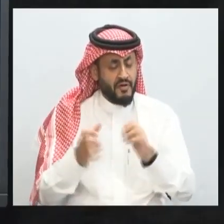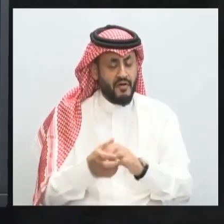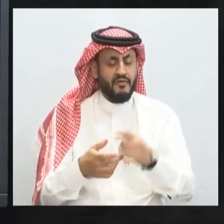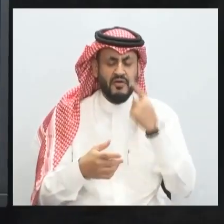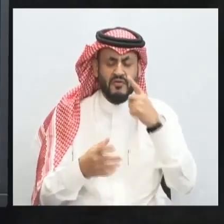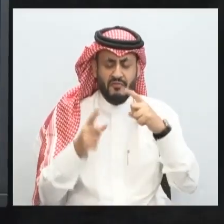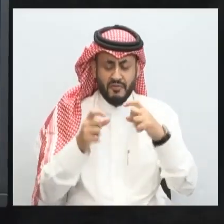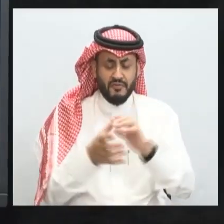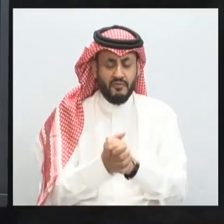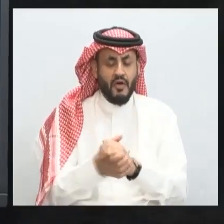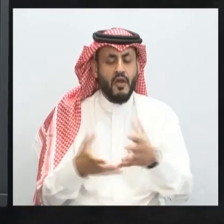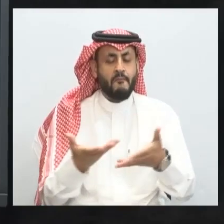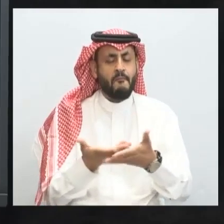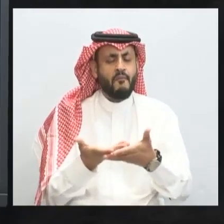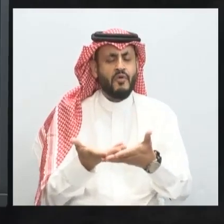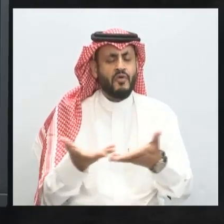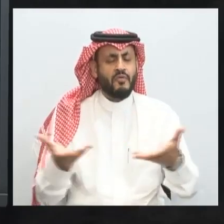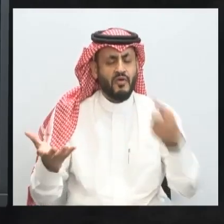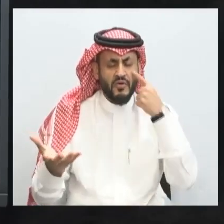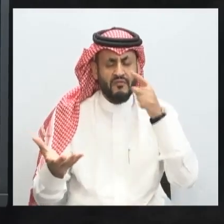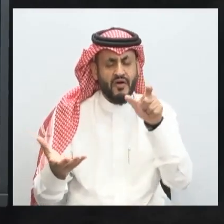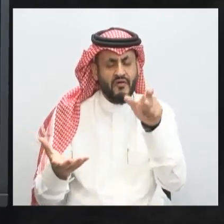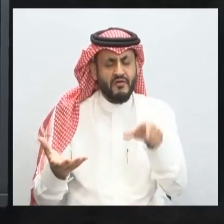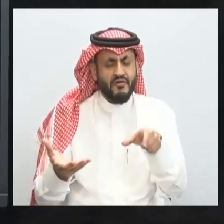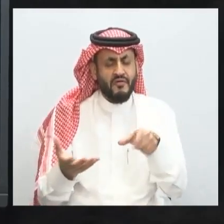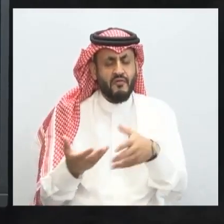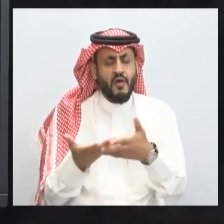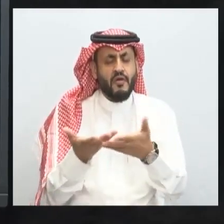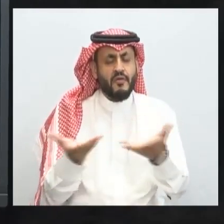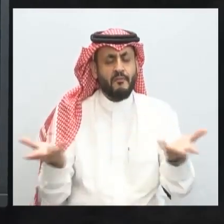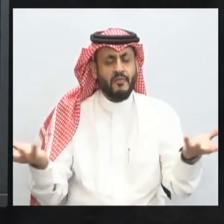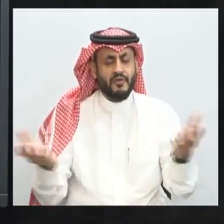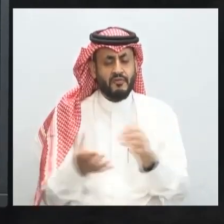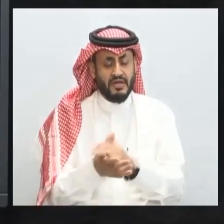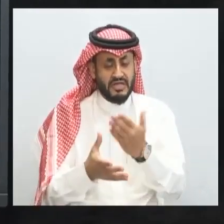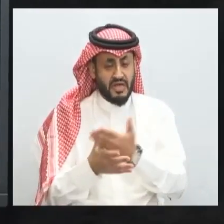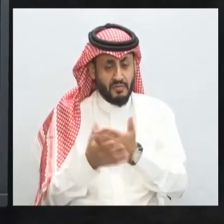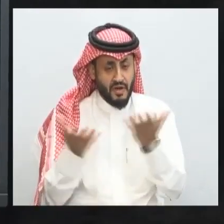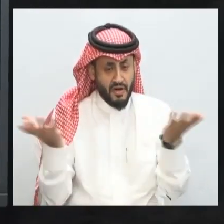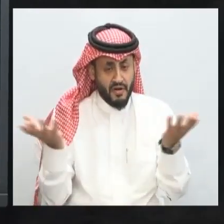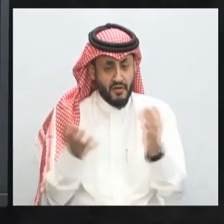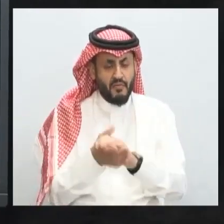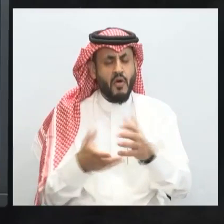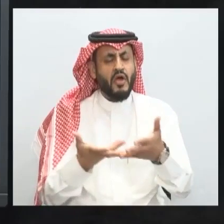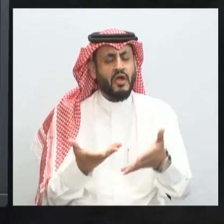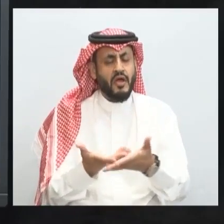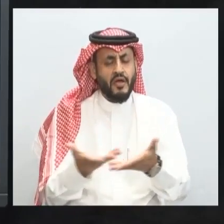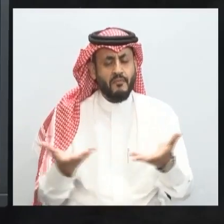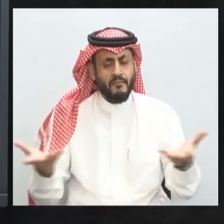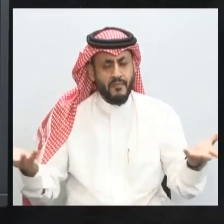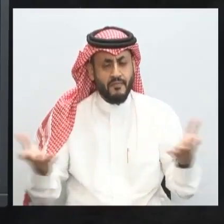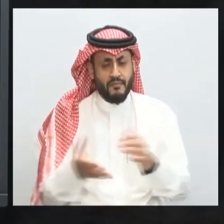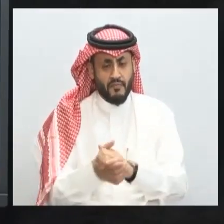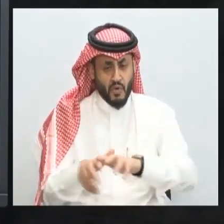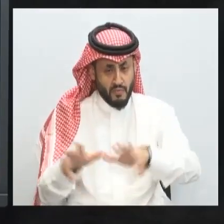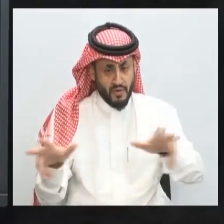picture how the man here in the picture is spreading his arms here because there is a wide